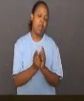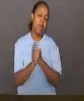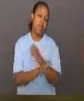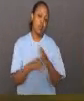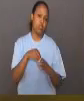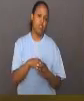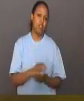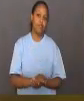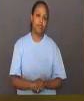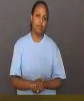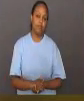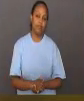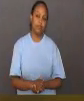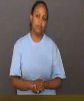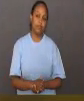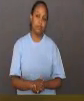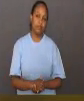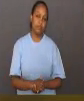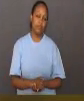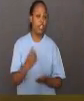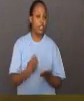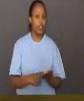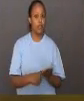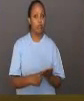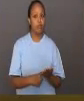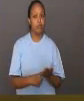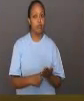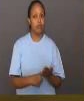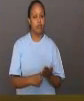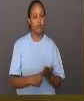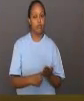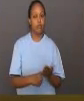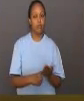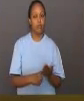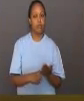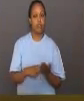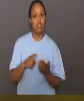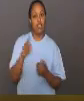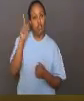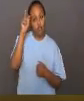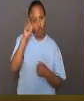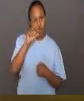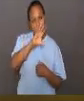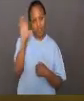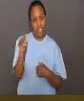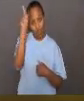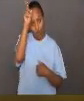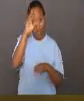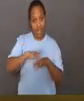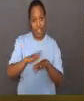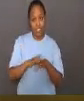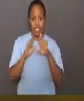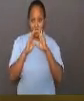locality. Thus, if there is insecurity in the Horn region of